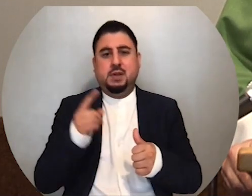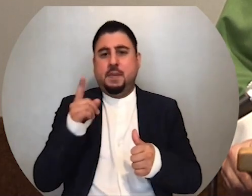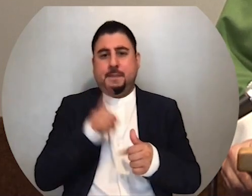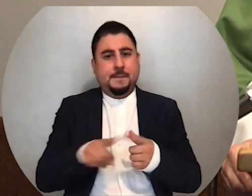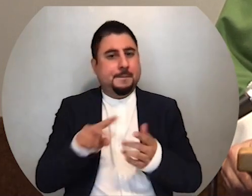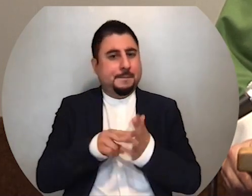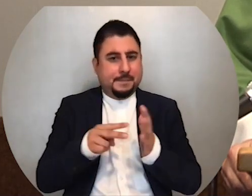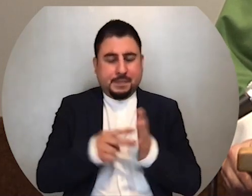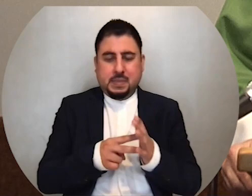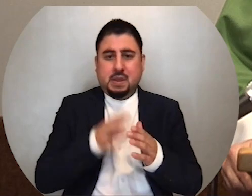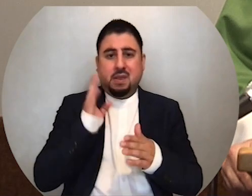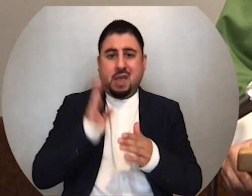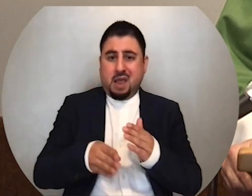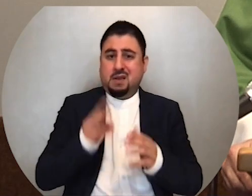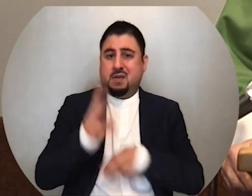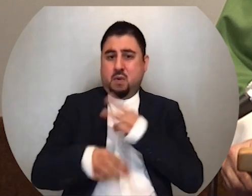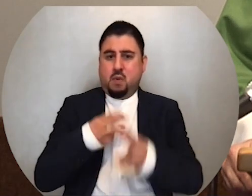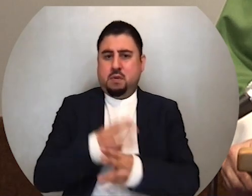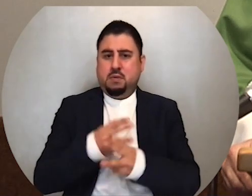not immediately be the end."